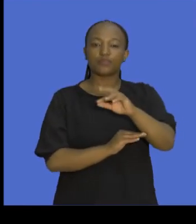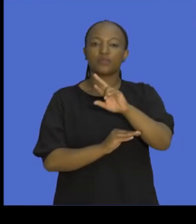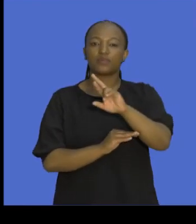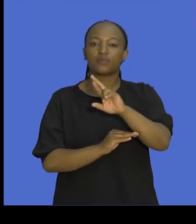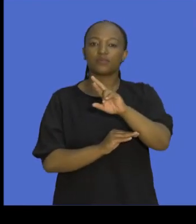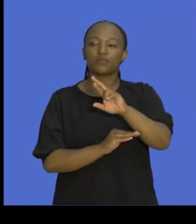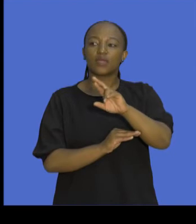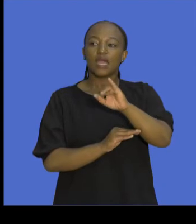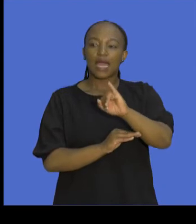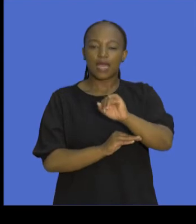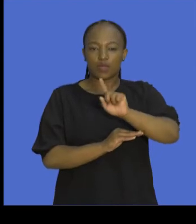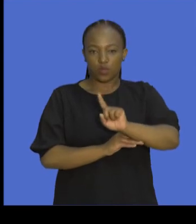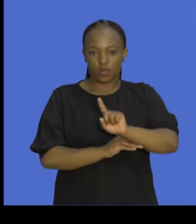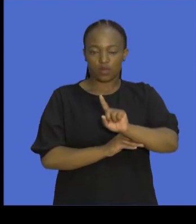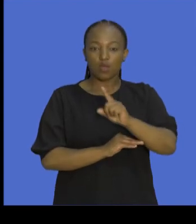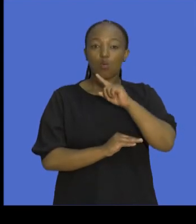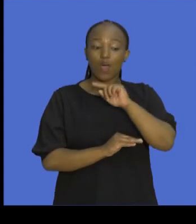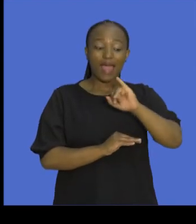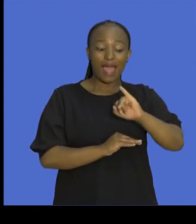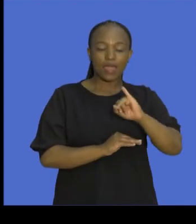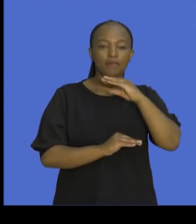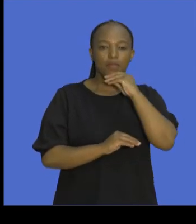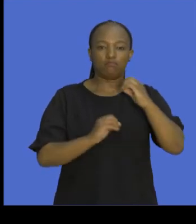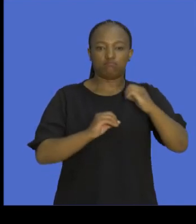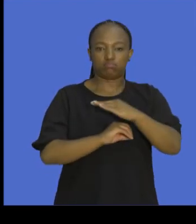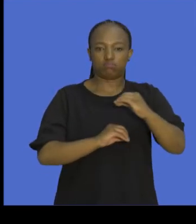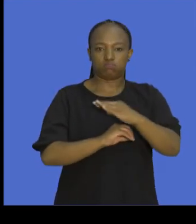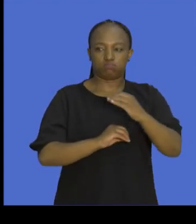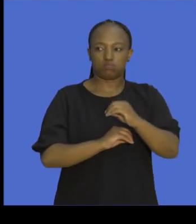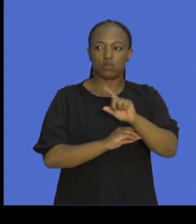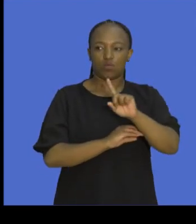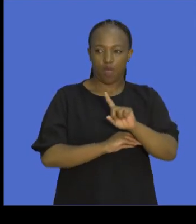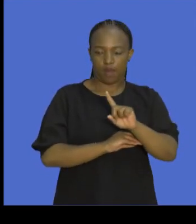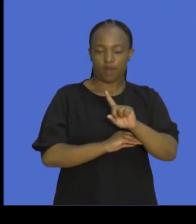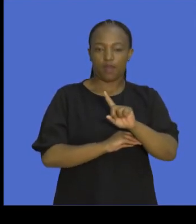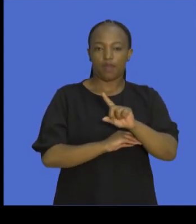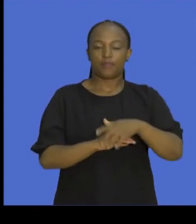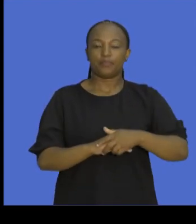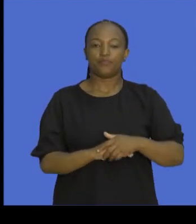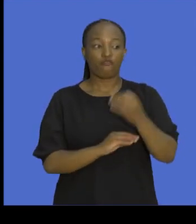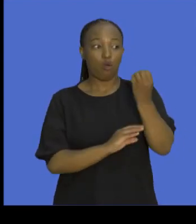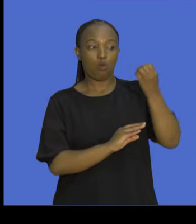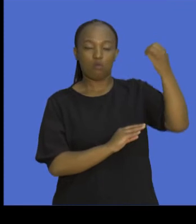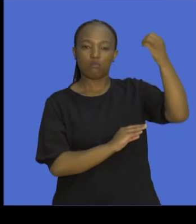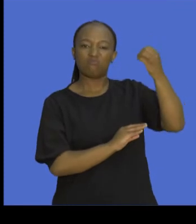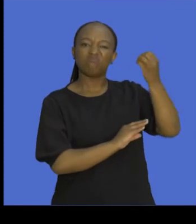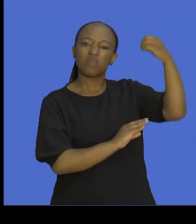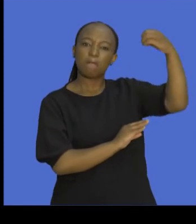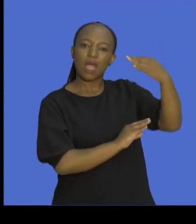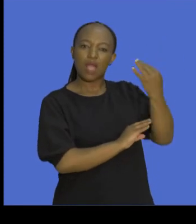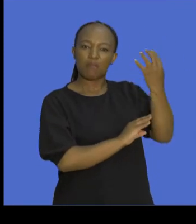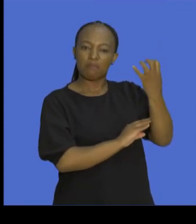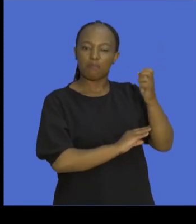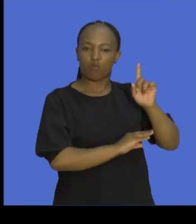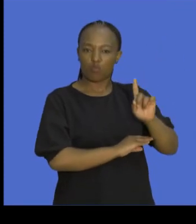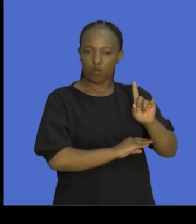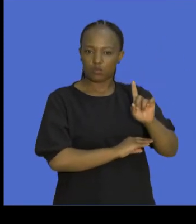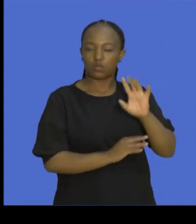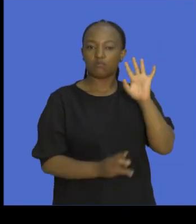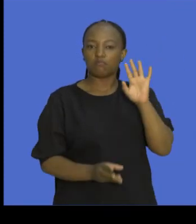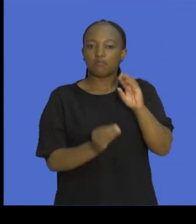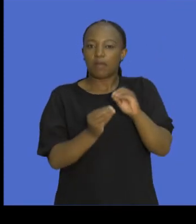over I1, okay? The current that goes through that. So it's 6 over 3, which gives us what? The total that we get